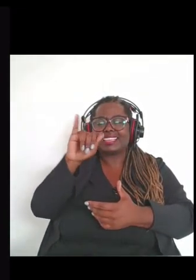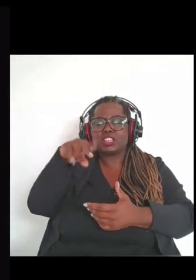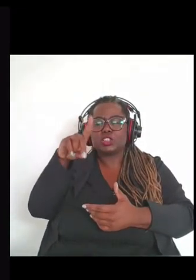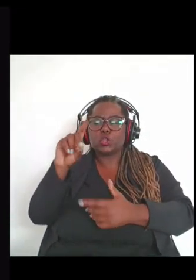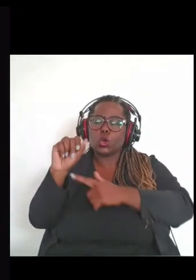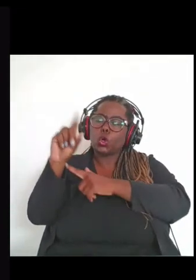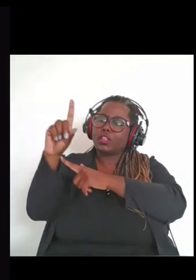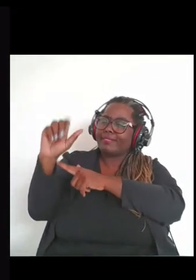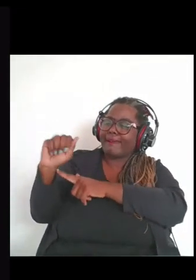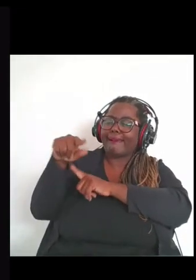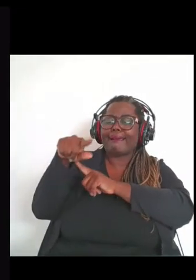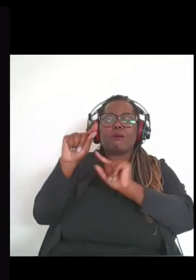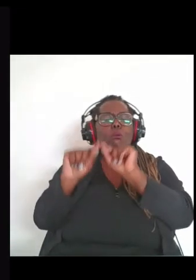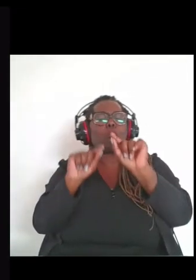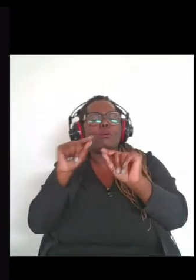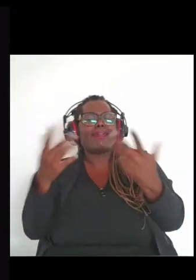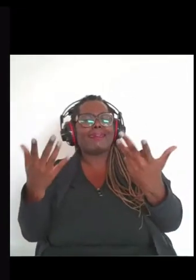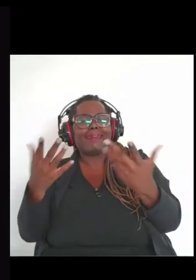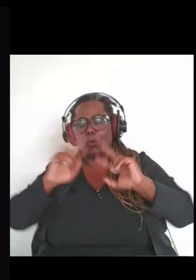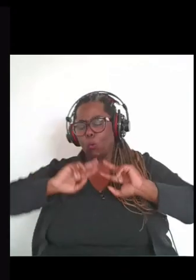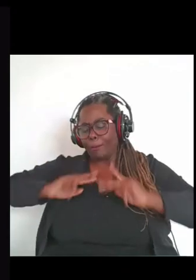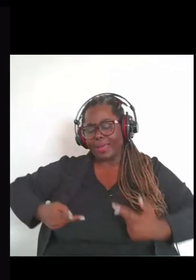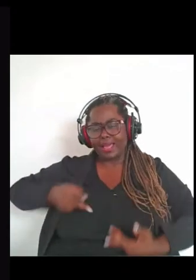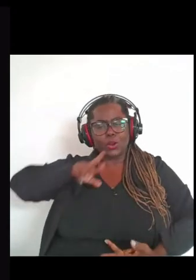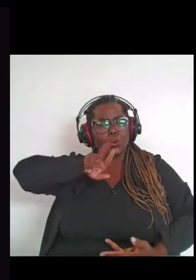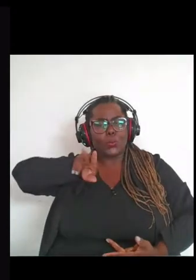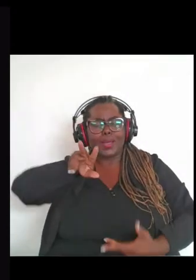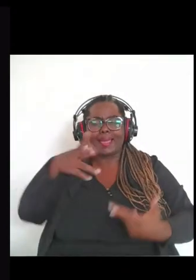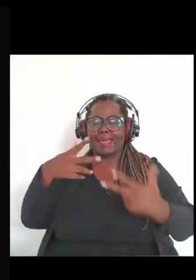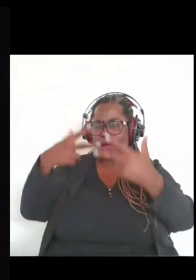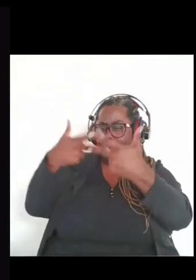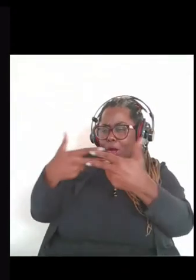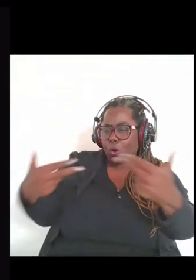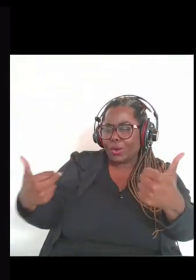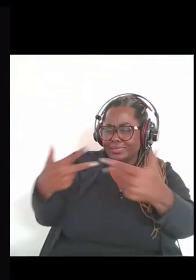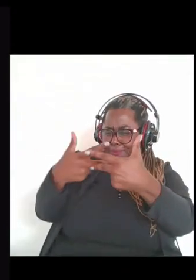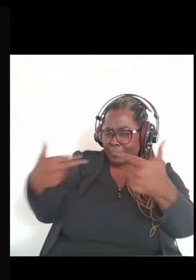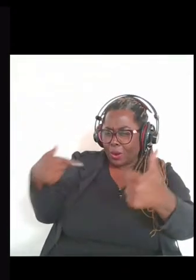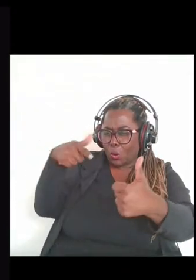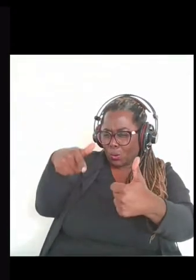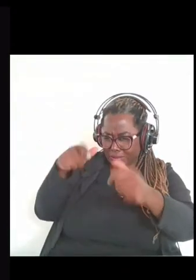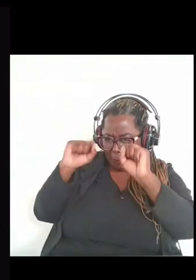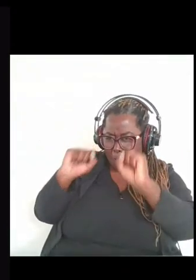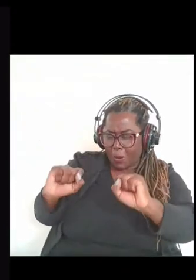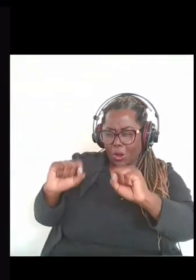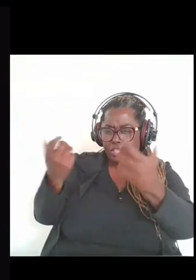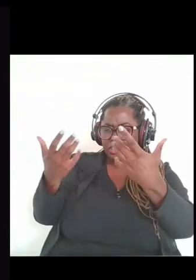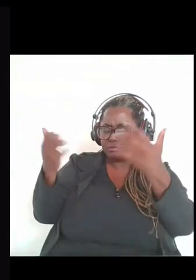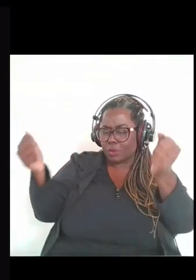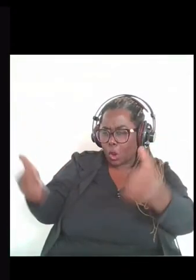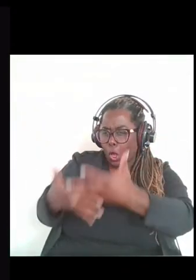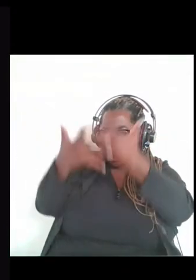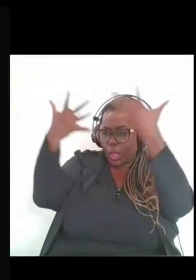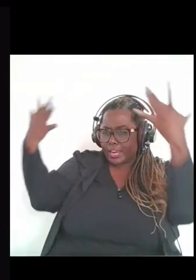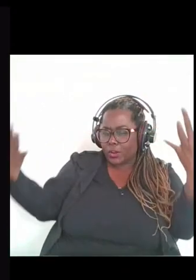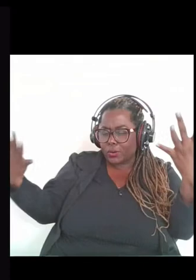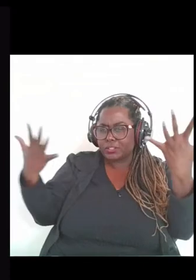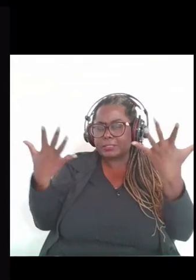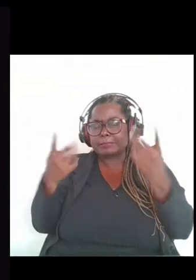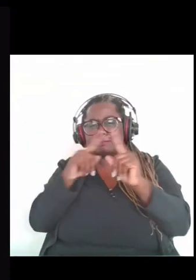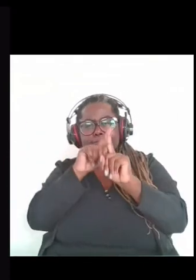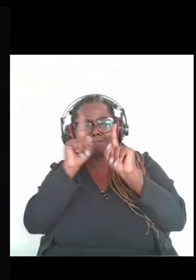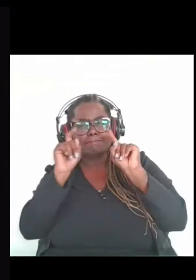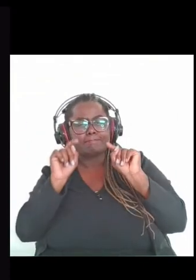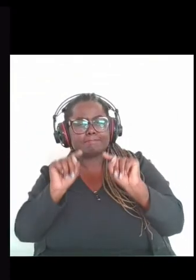suggests be a thing of Glory this is where languaging or language